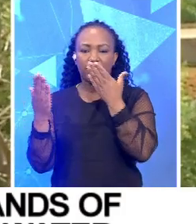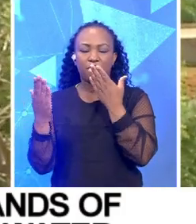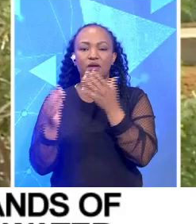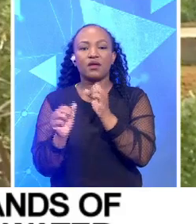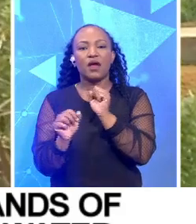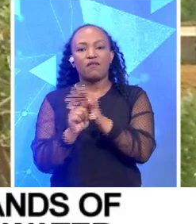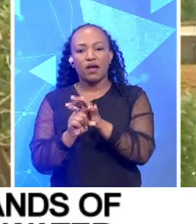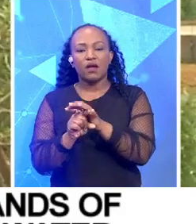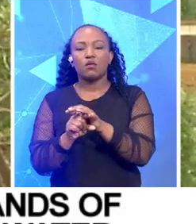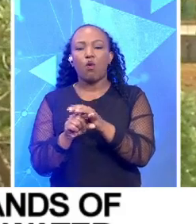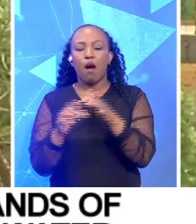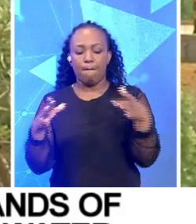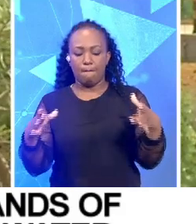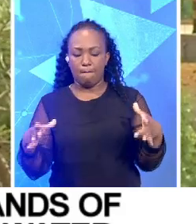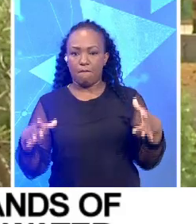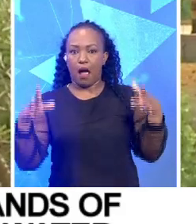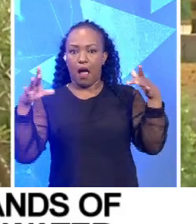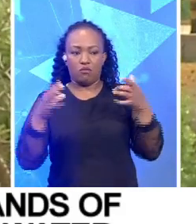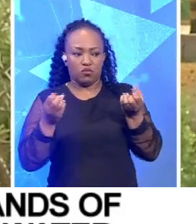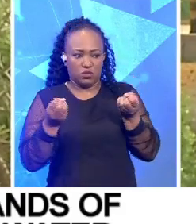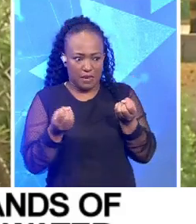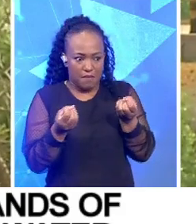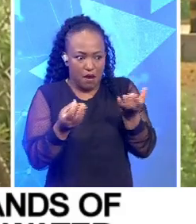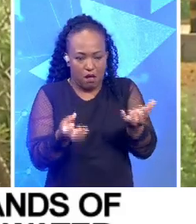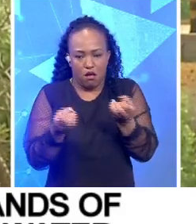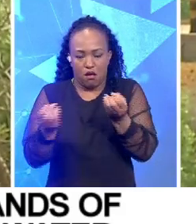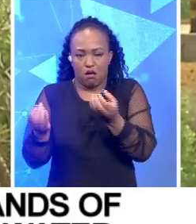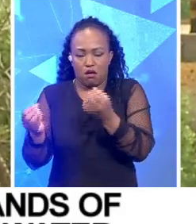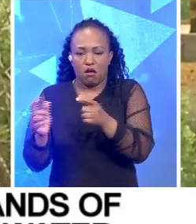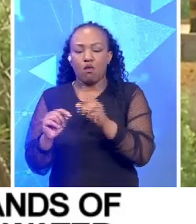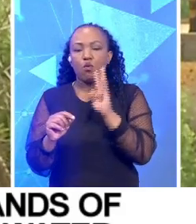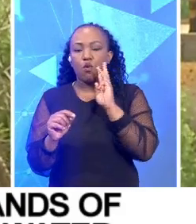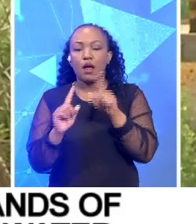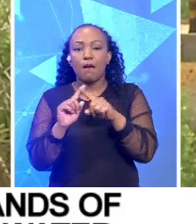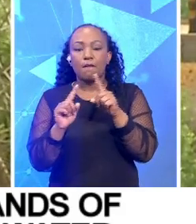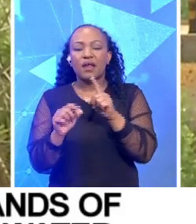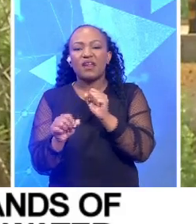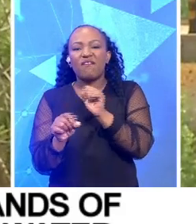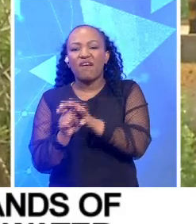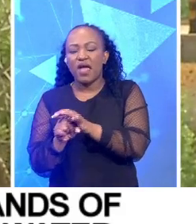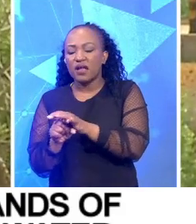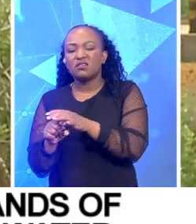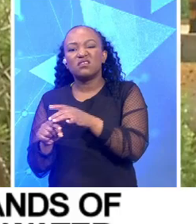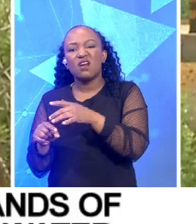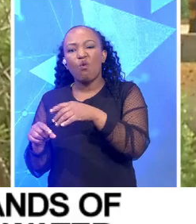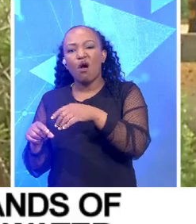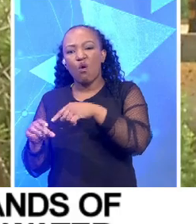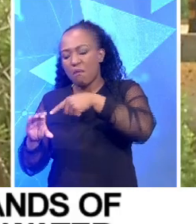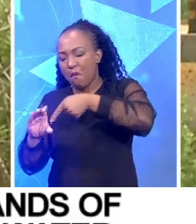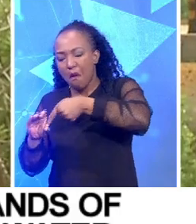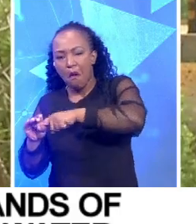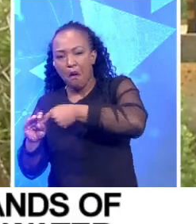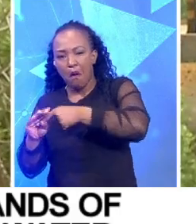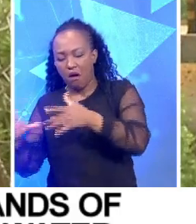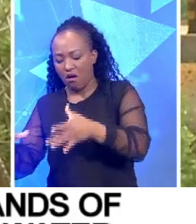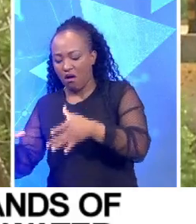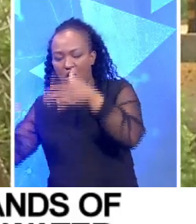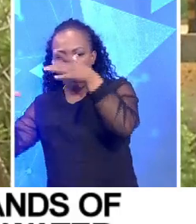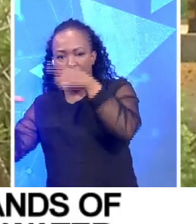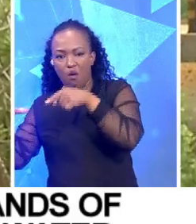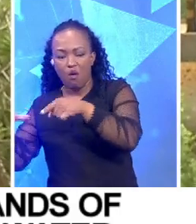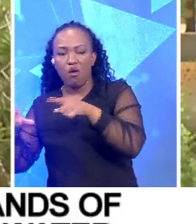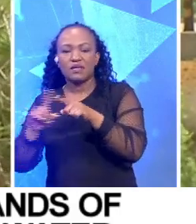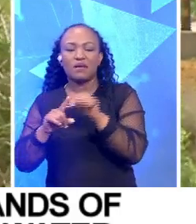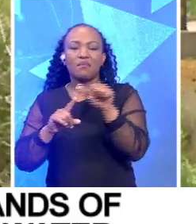our bulk water supply from the water board, it affects our boreholes, it affects our plants, and therefore it affects